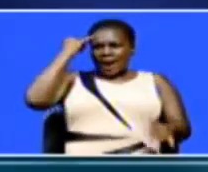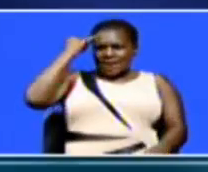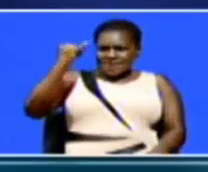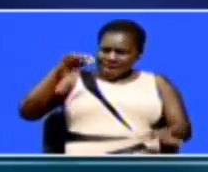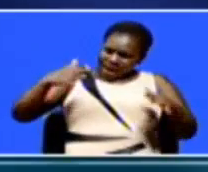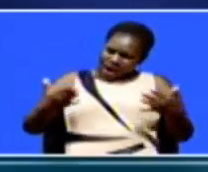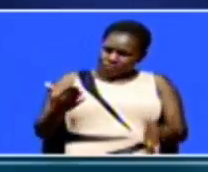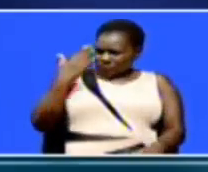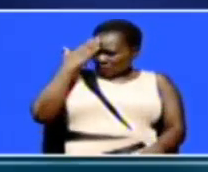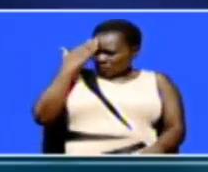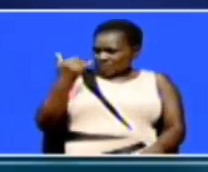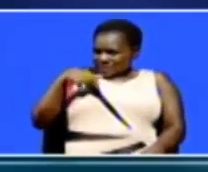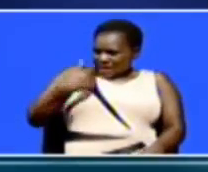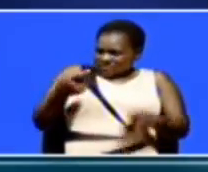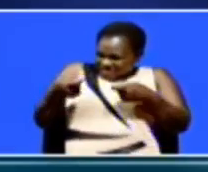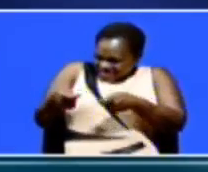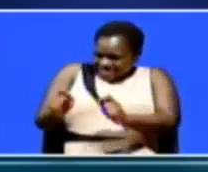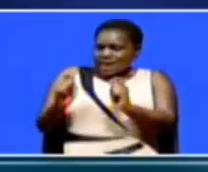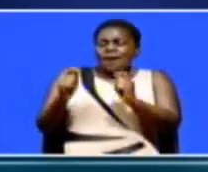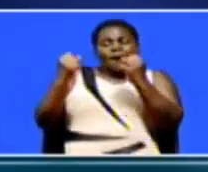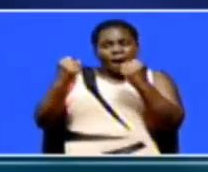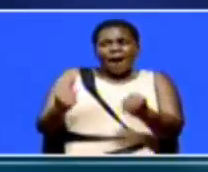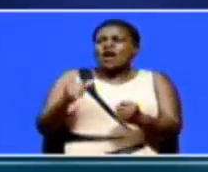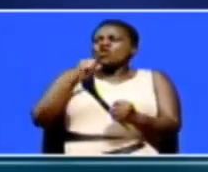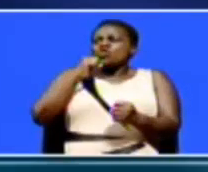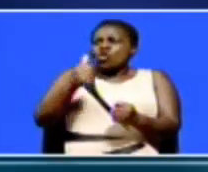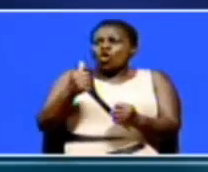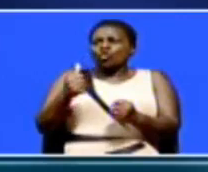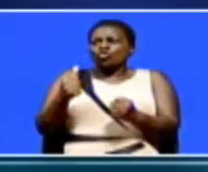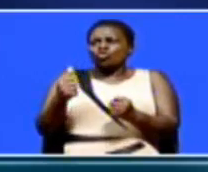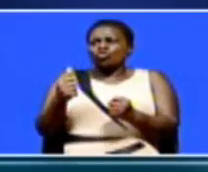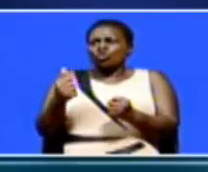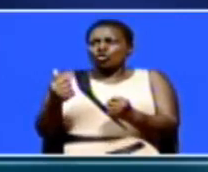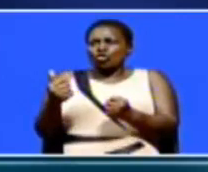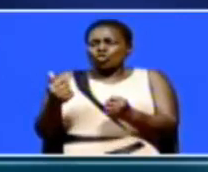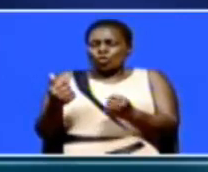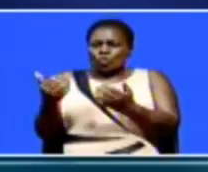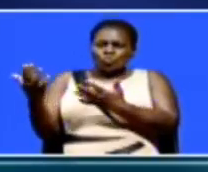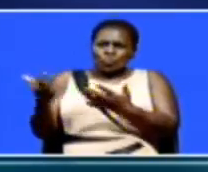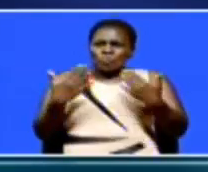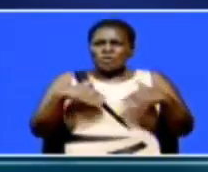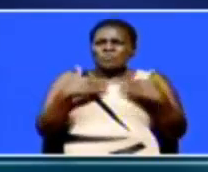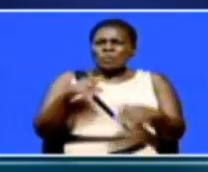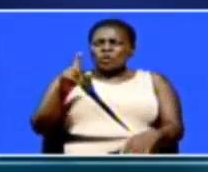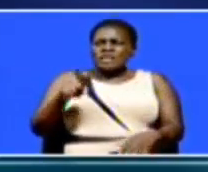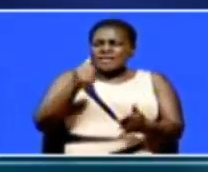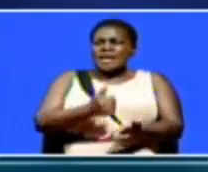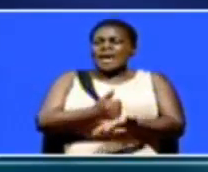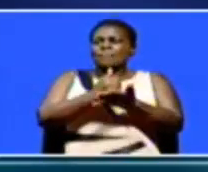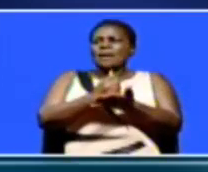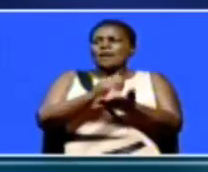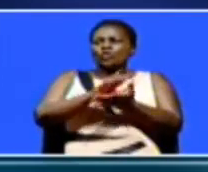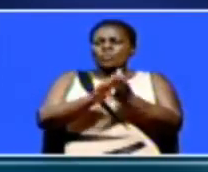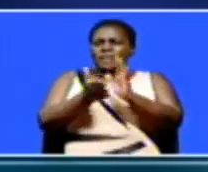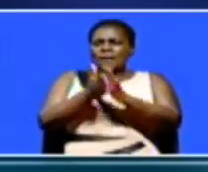is, why do we want, we are trying so hard not to transport people who usually don't need help to